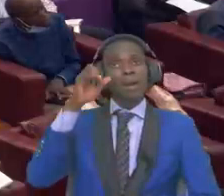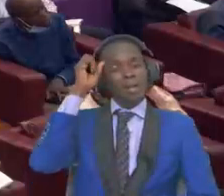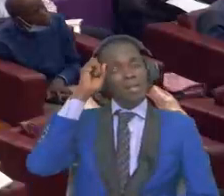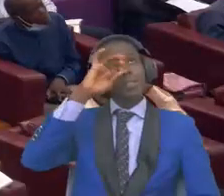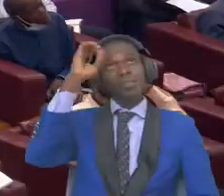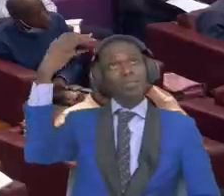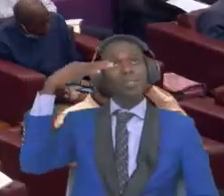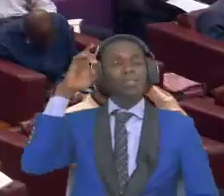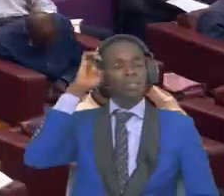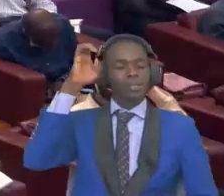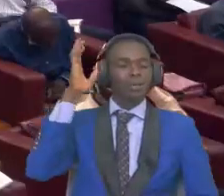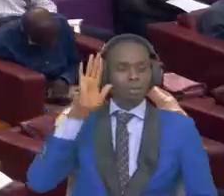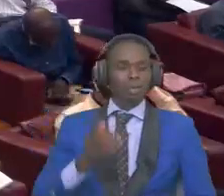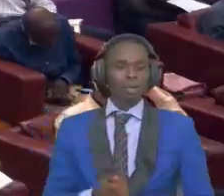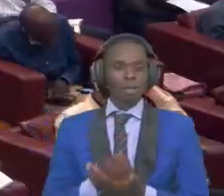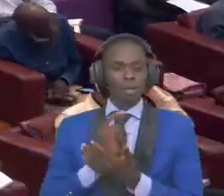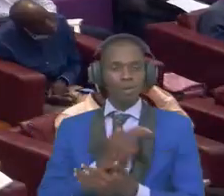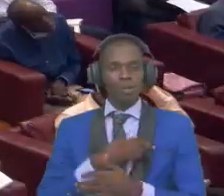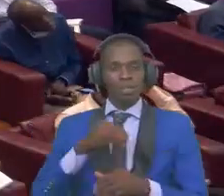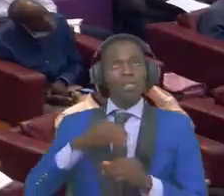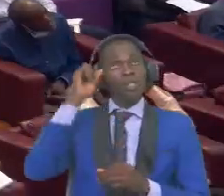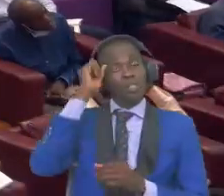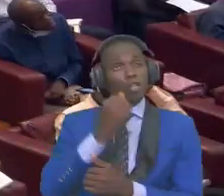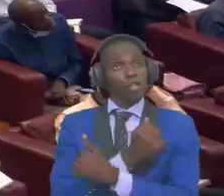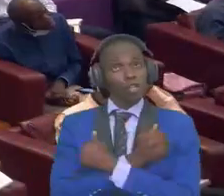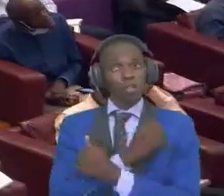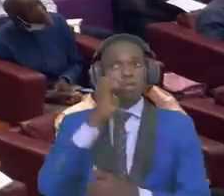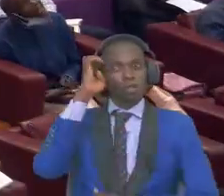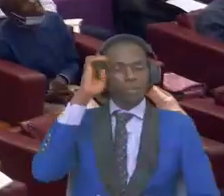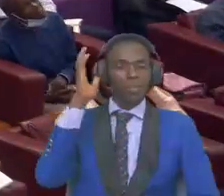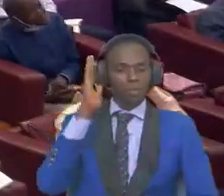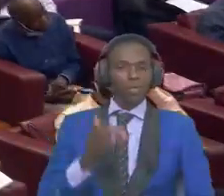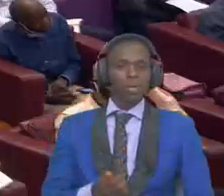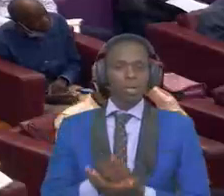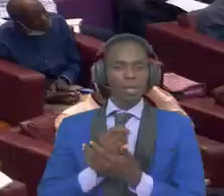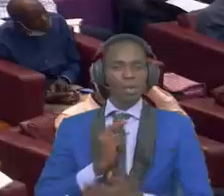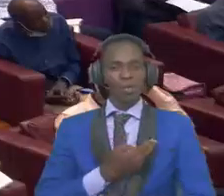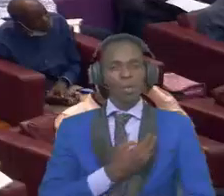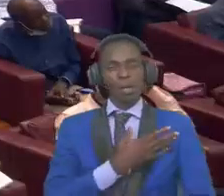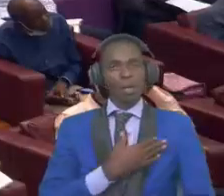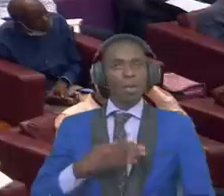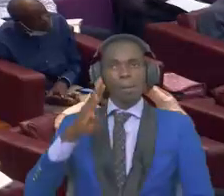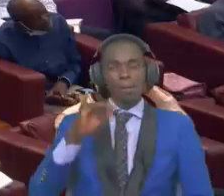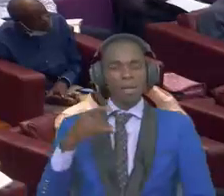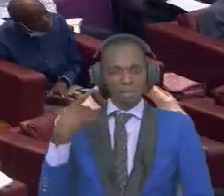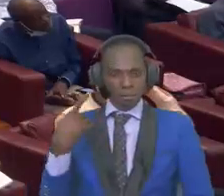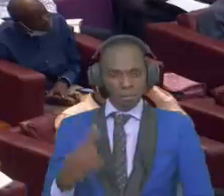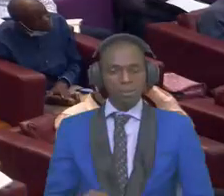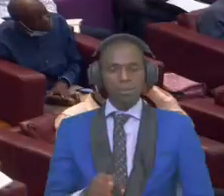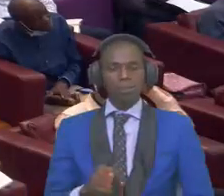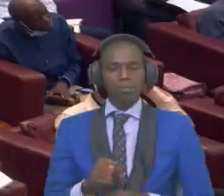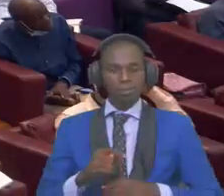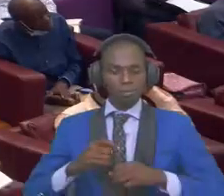he will help us. In his love, he will help us. And by the sustenance of